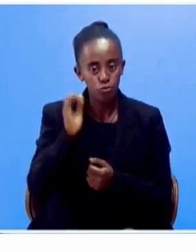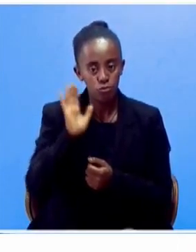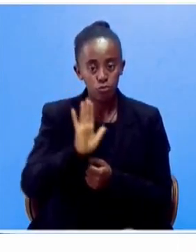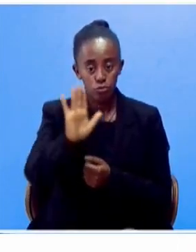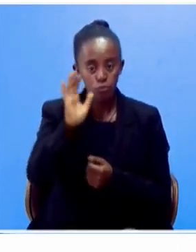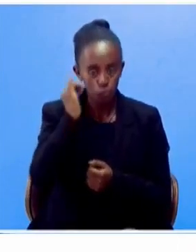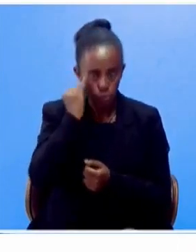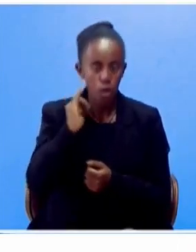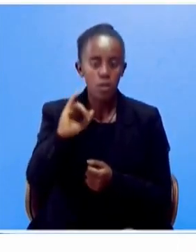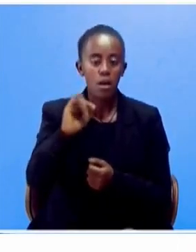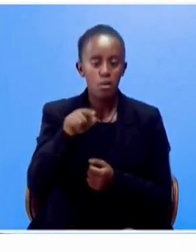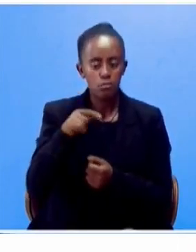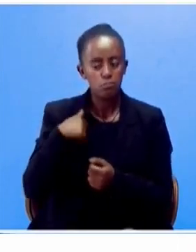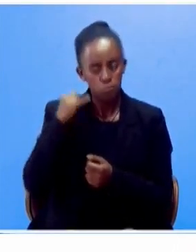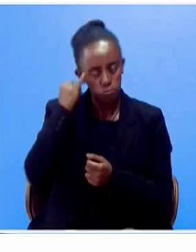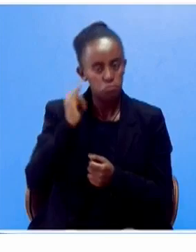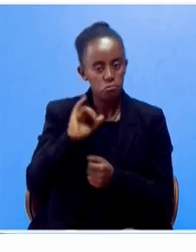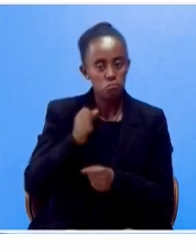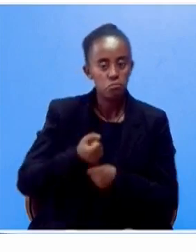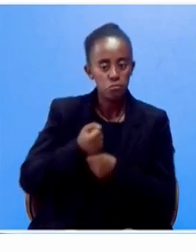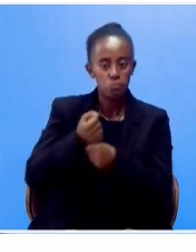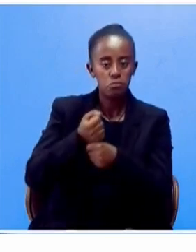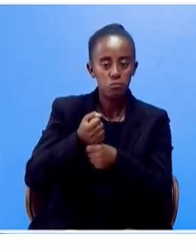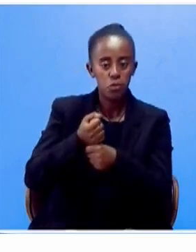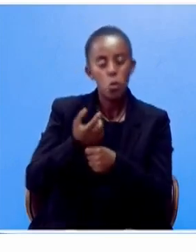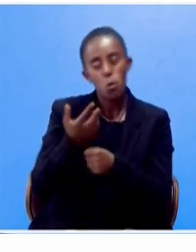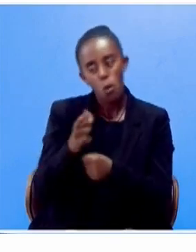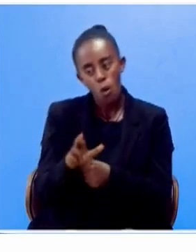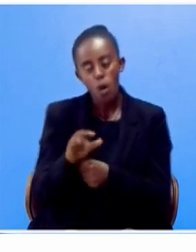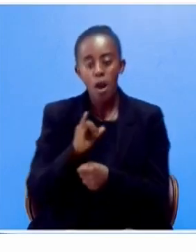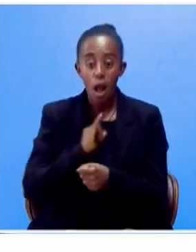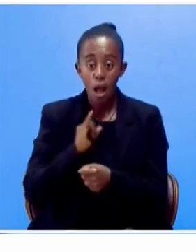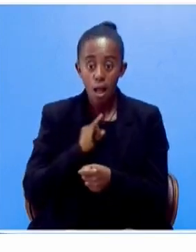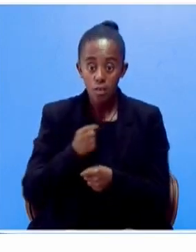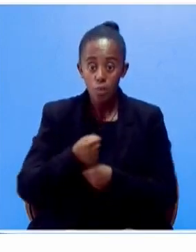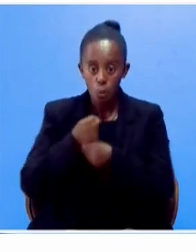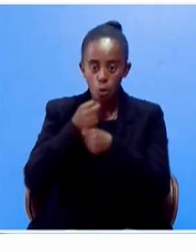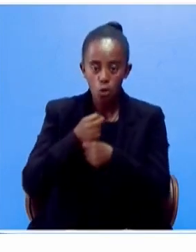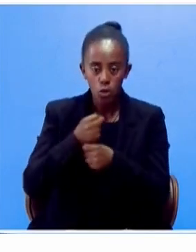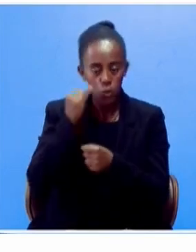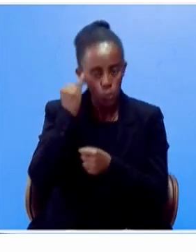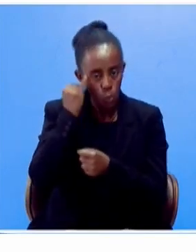idea. Or I support your point.